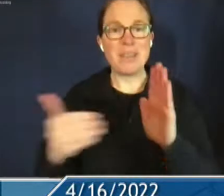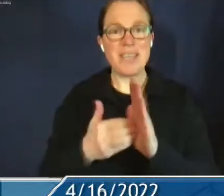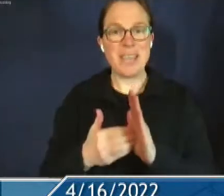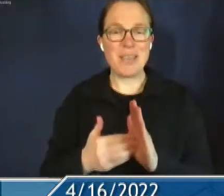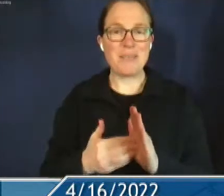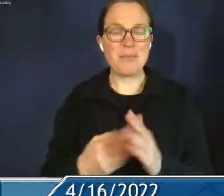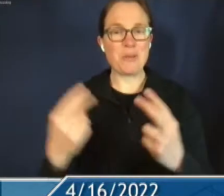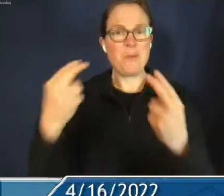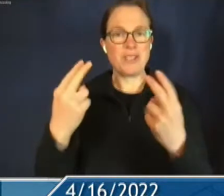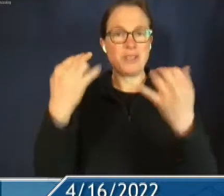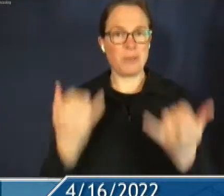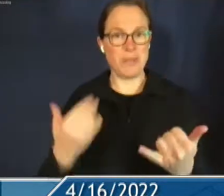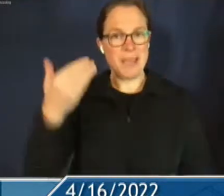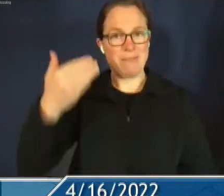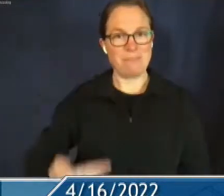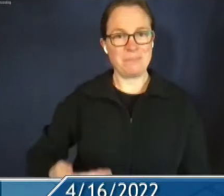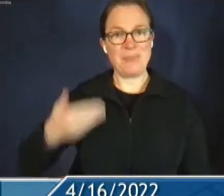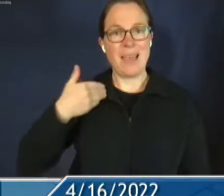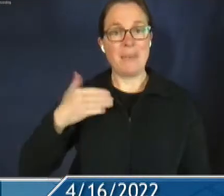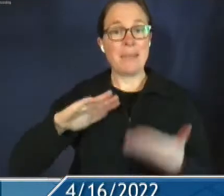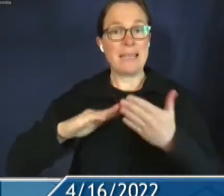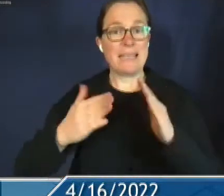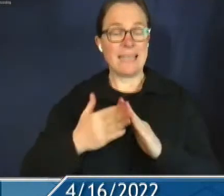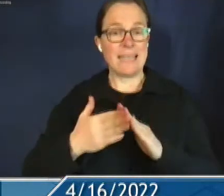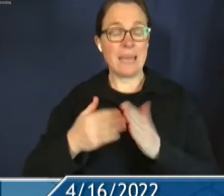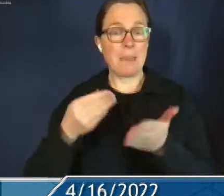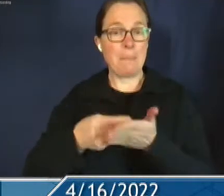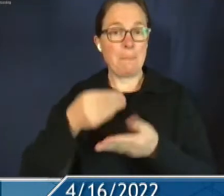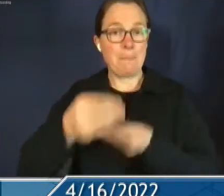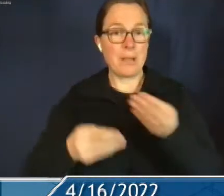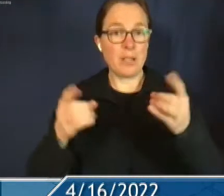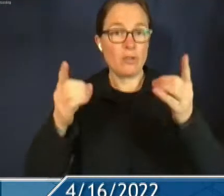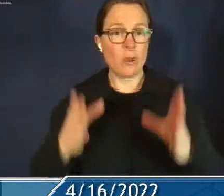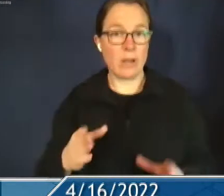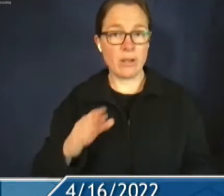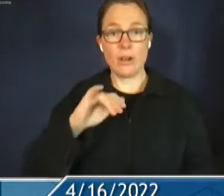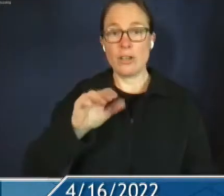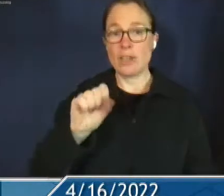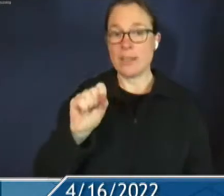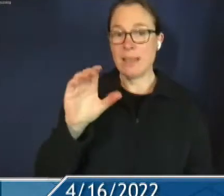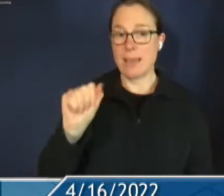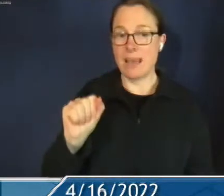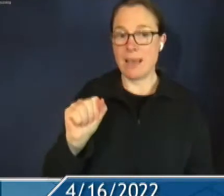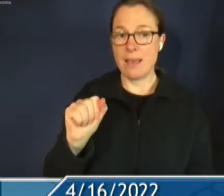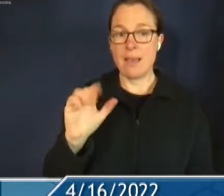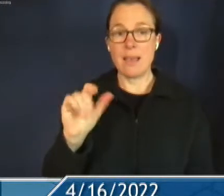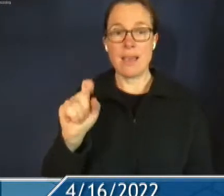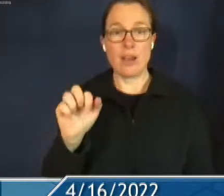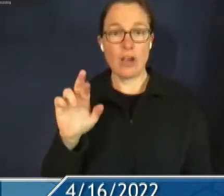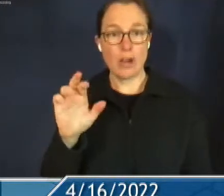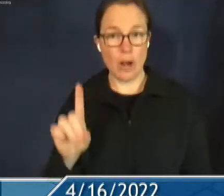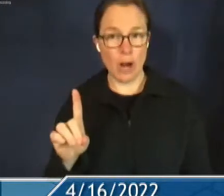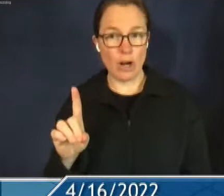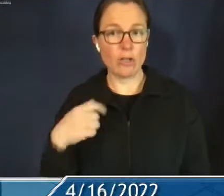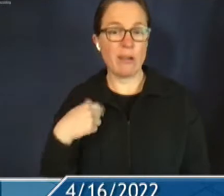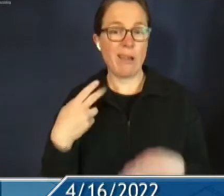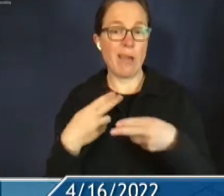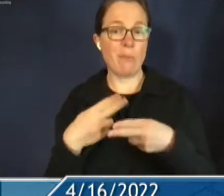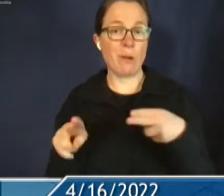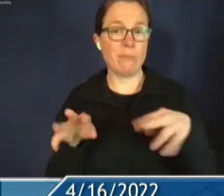My name is Jessica Canard. I am the city's budget director, and I'm going to take just a few minutes to briefly walk through the structure